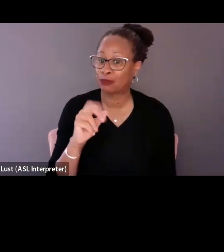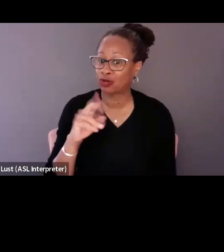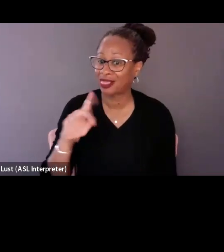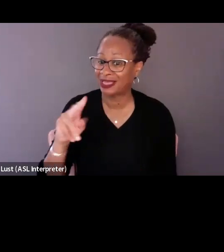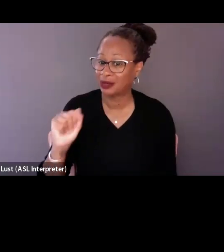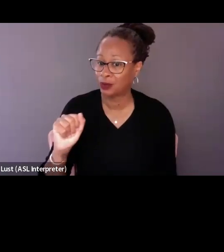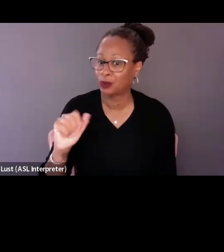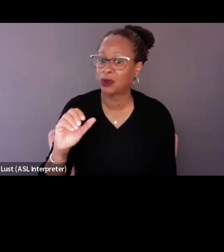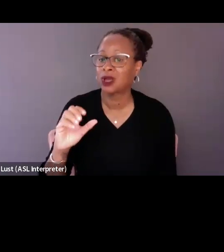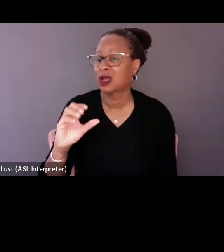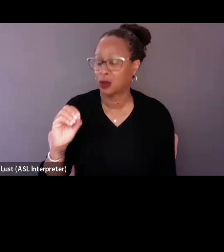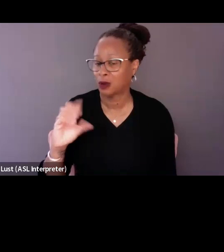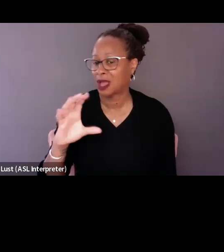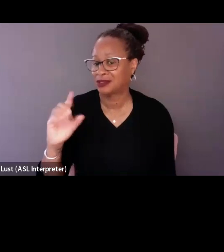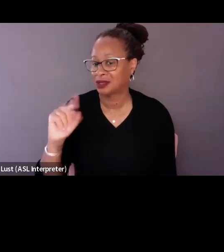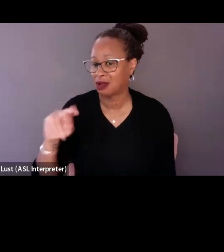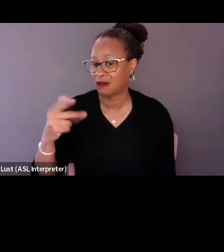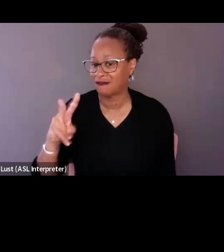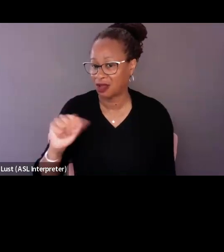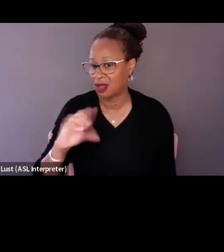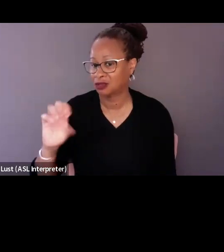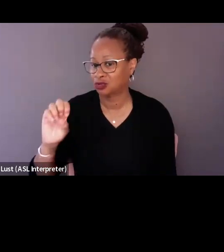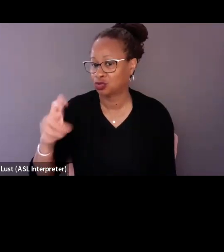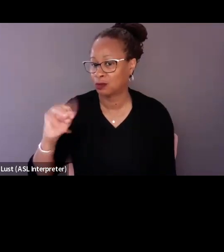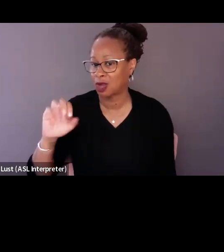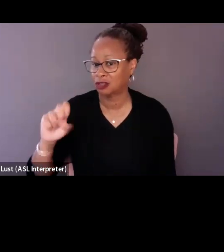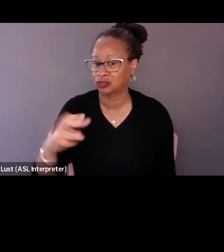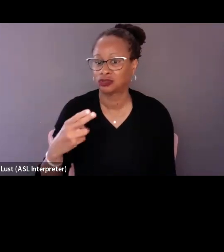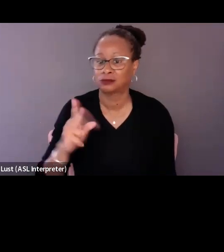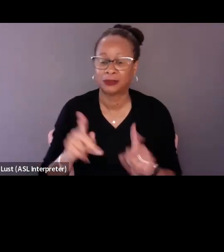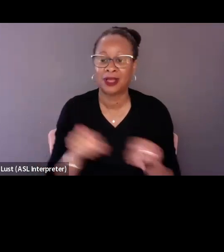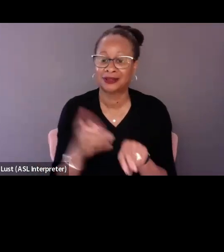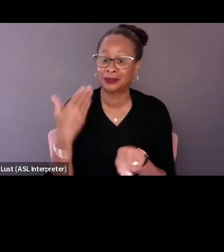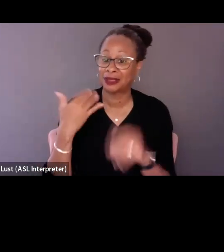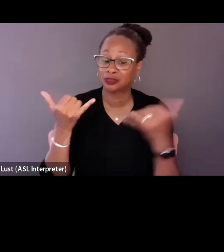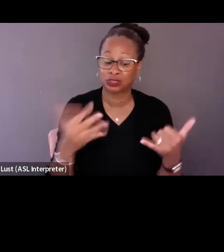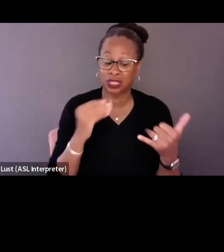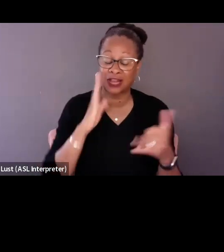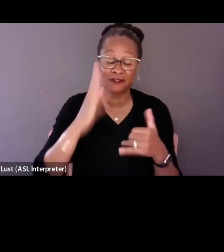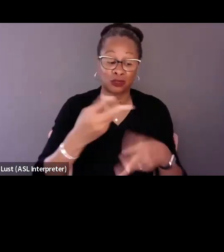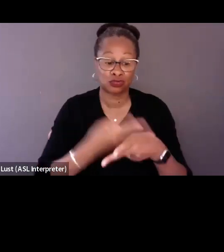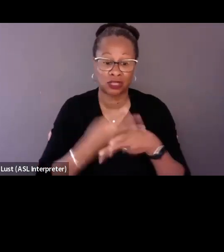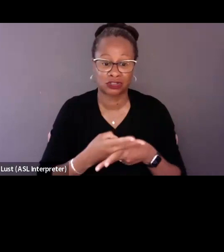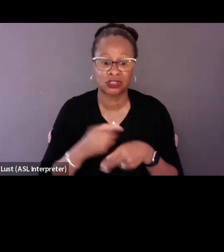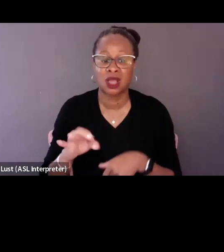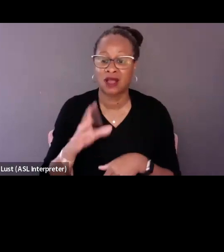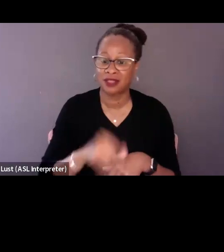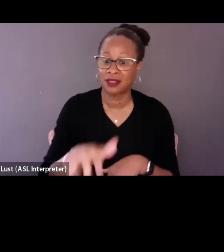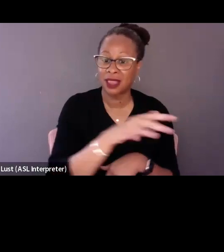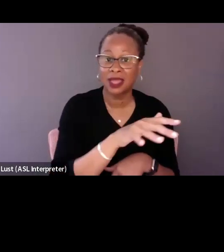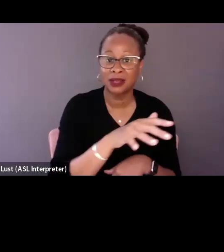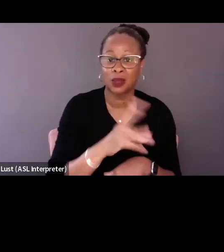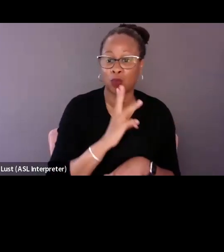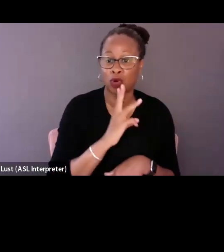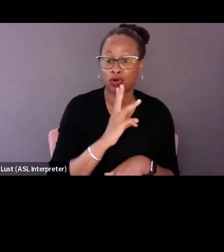Tongva and Chumash peoples as the past, present, and future caretakers of the land,